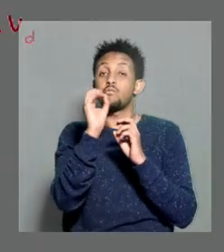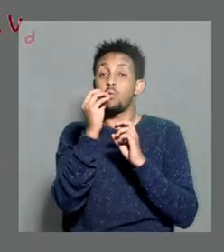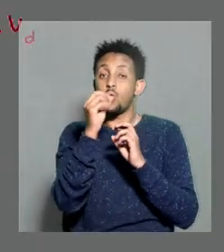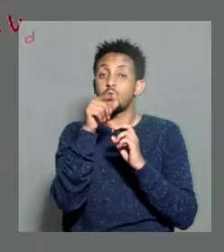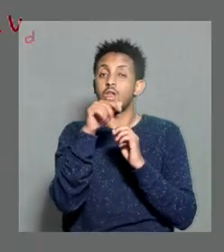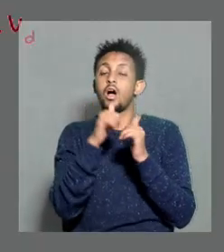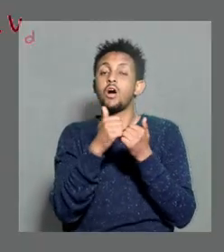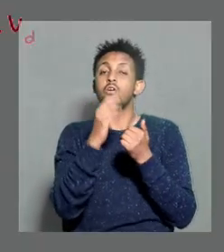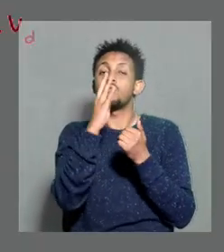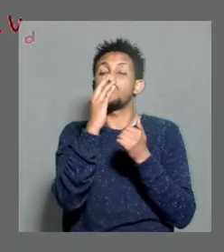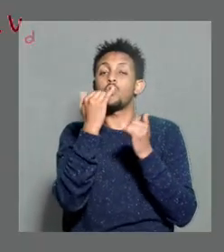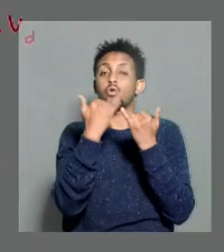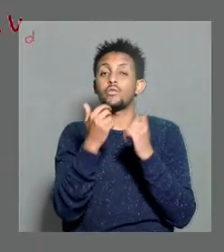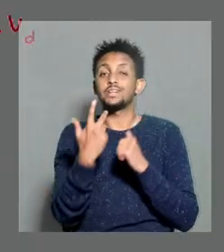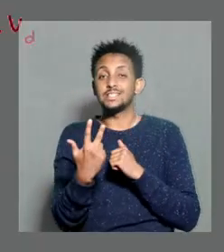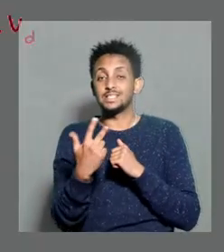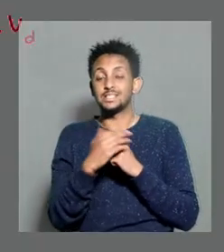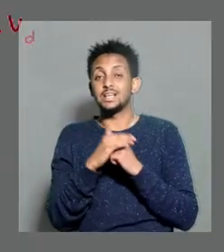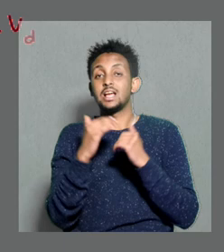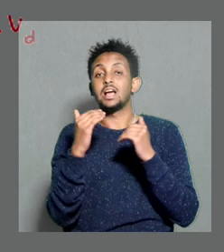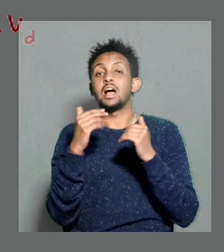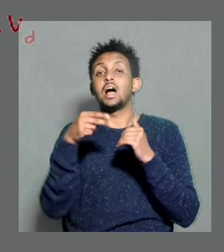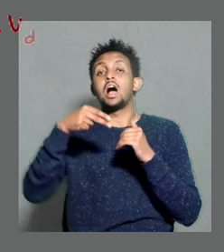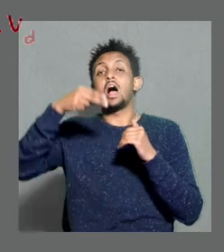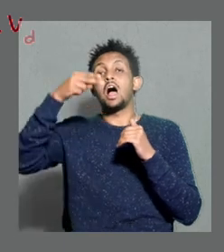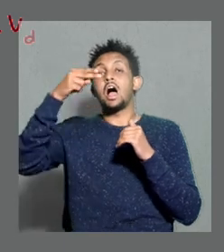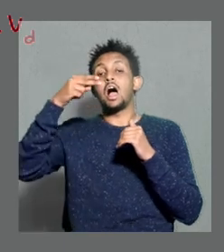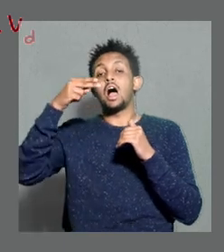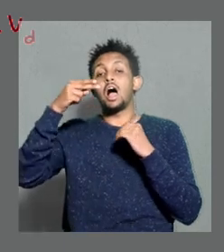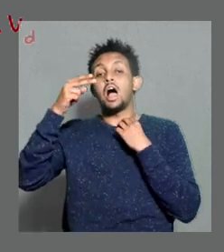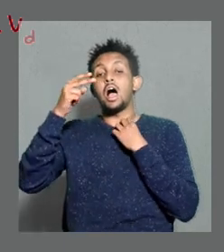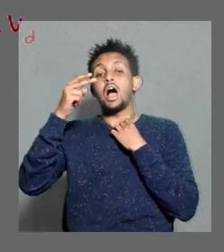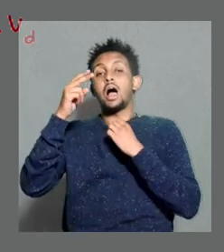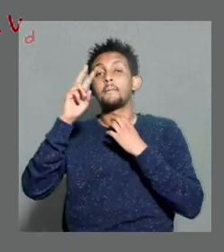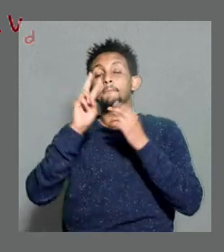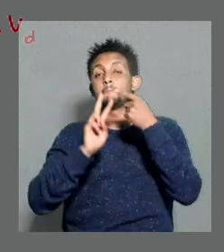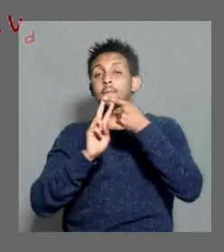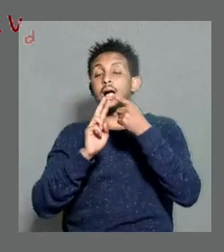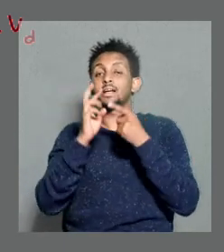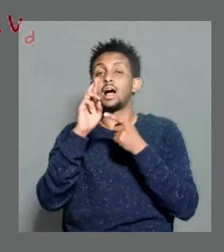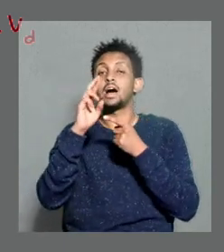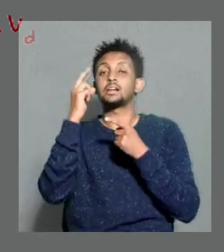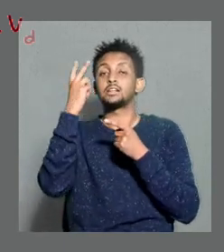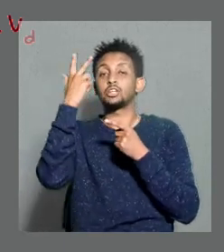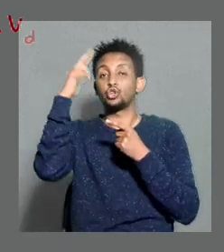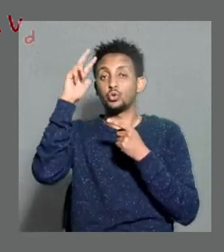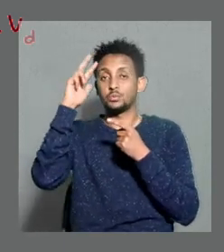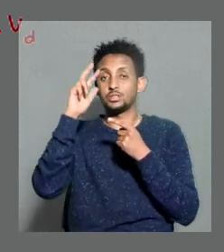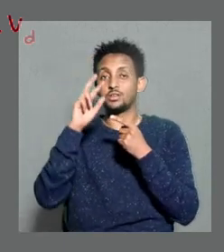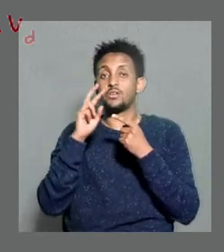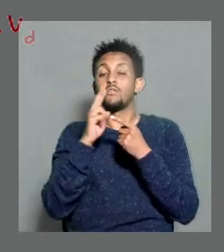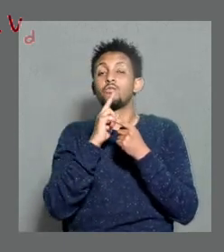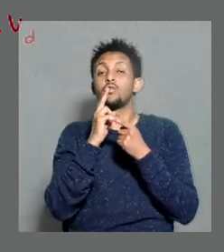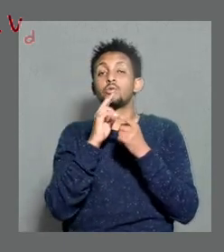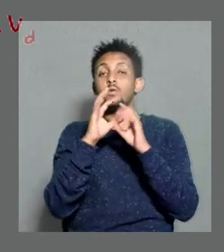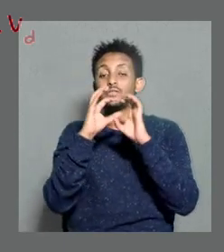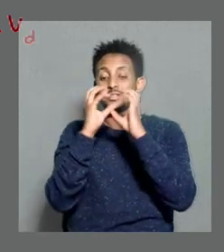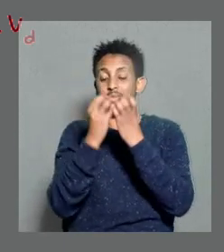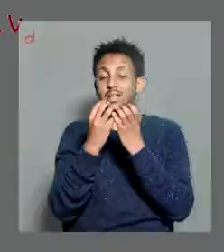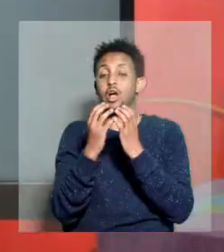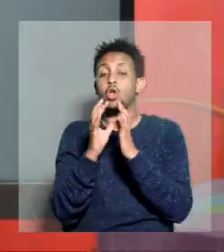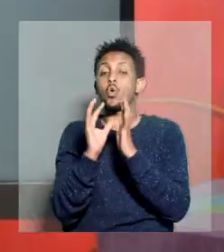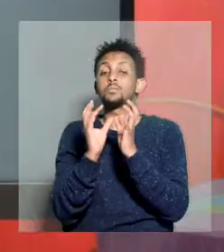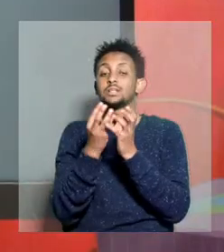given as 4 over 3 pi r cubed. This is how we determine the volume of the spherical